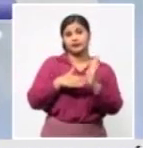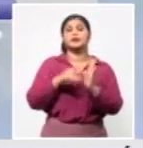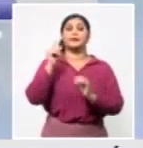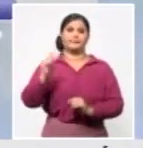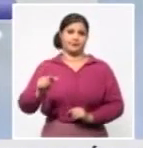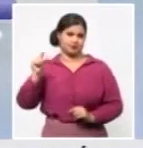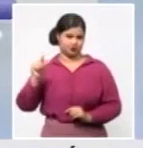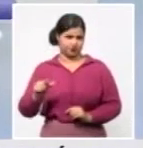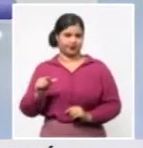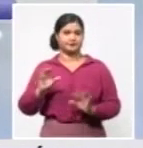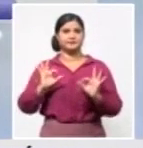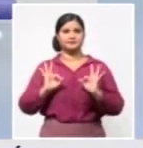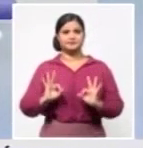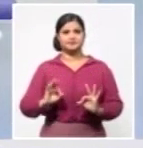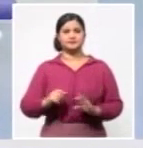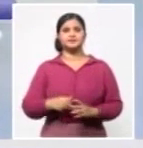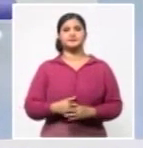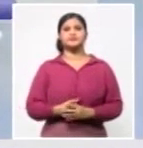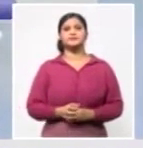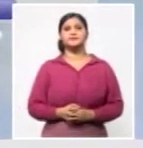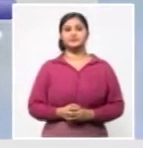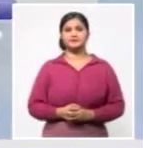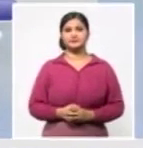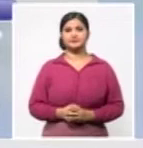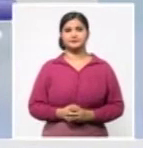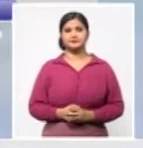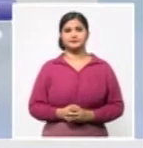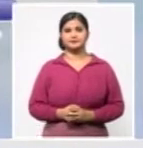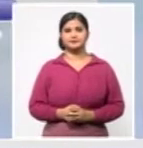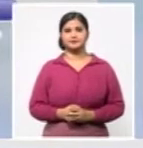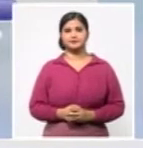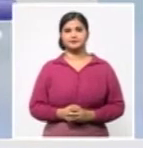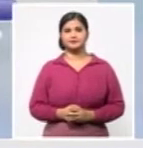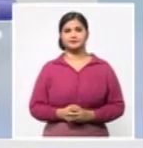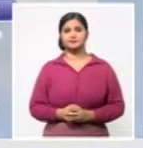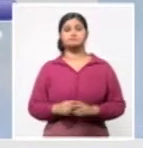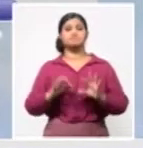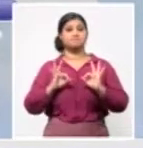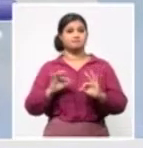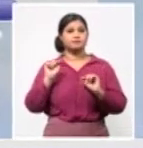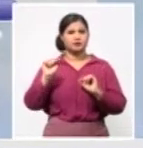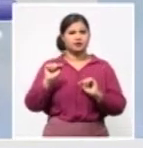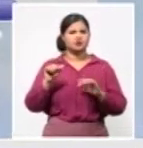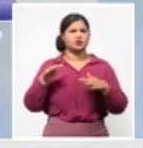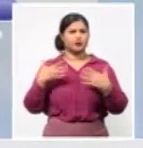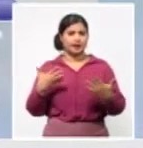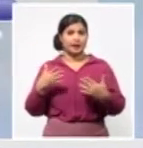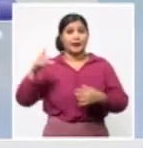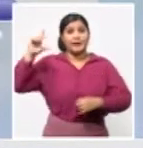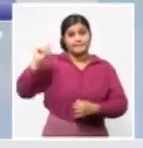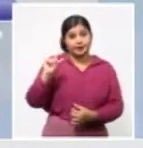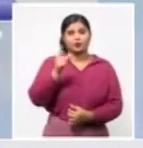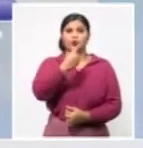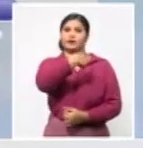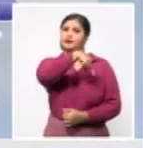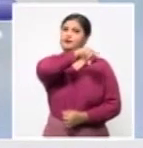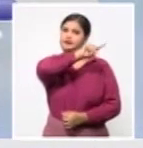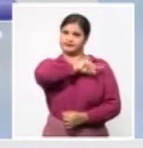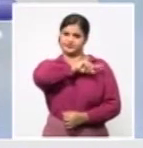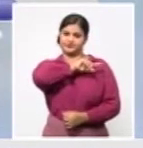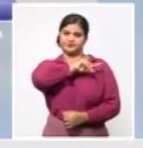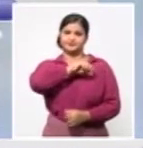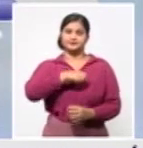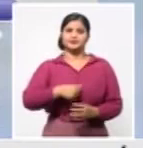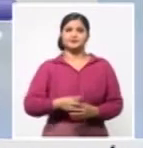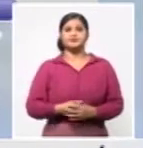inhabitants. Lower, I stress, than yesterday's rate. Mayabeki has a rate of 0.78 cases